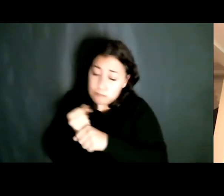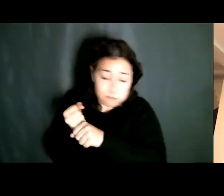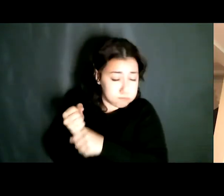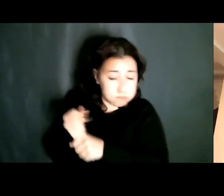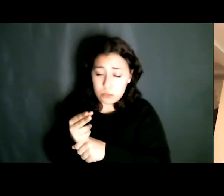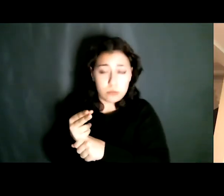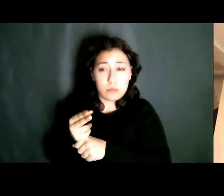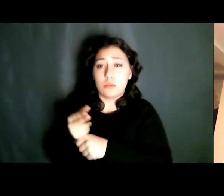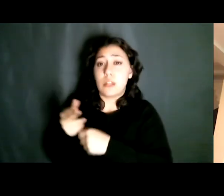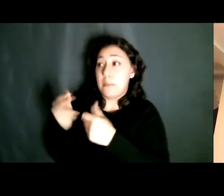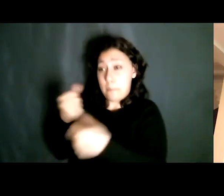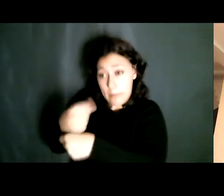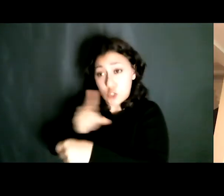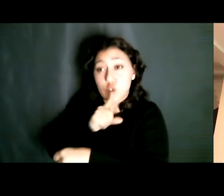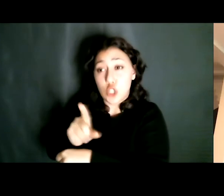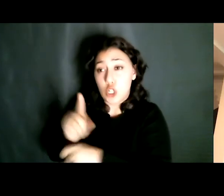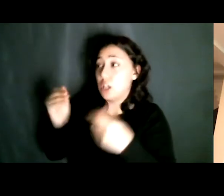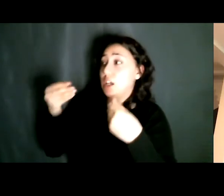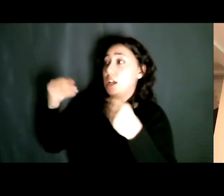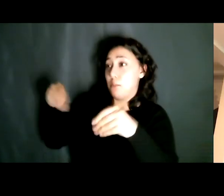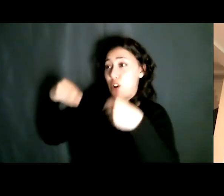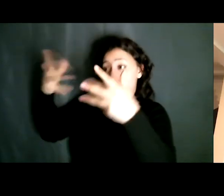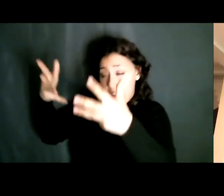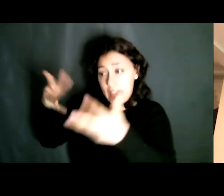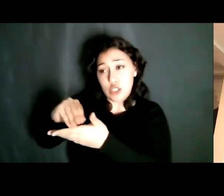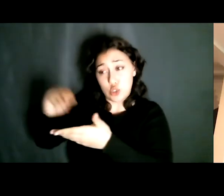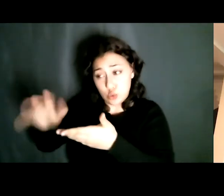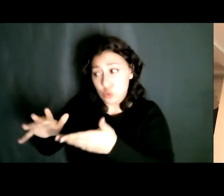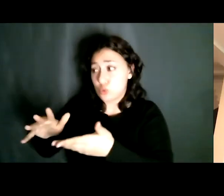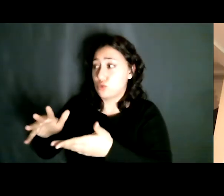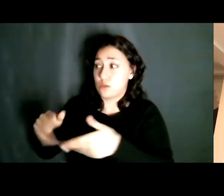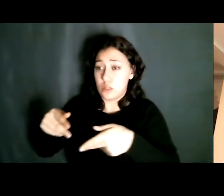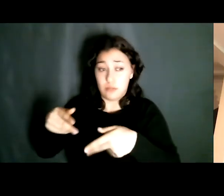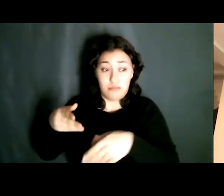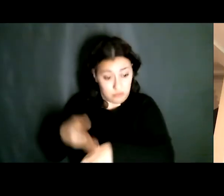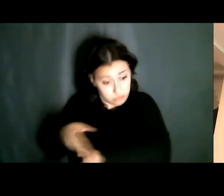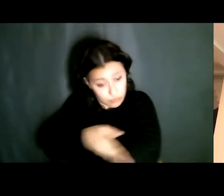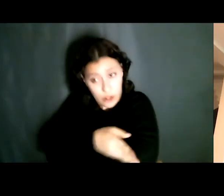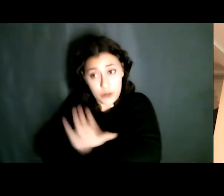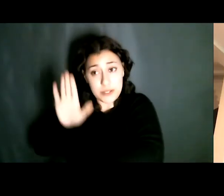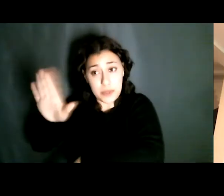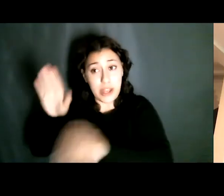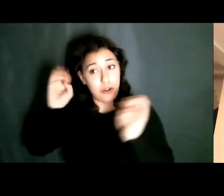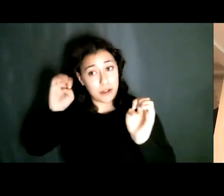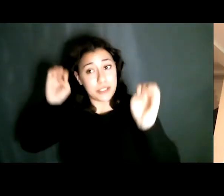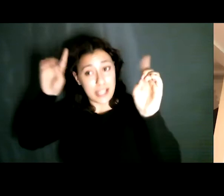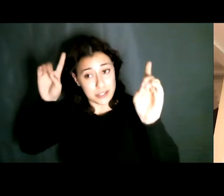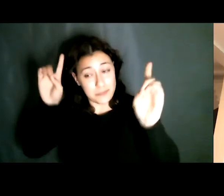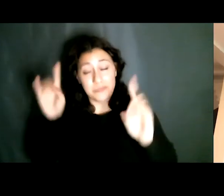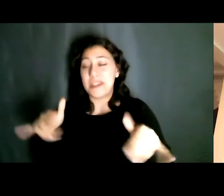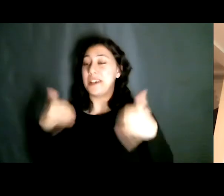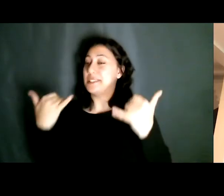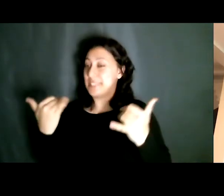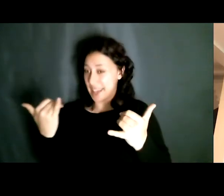made progress towards their degree. And today we're here to celebrate 52 of those individuals who have